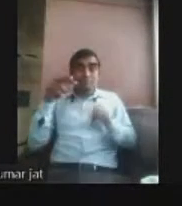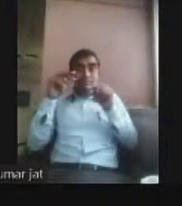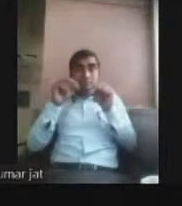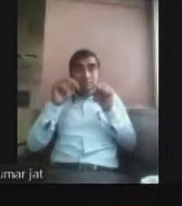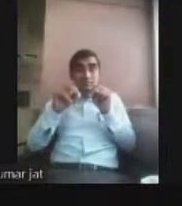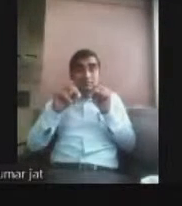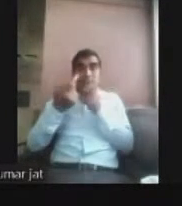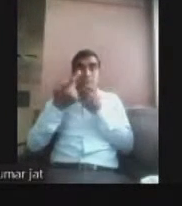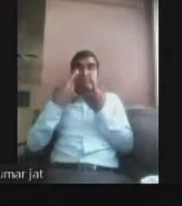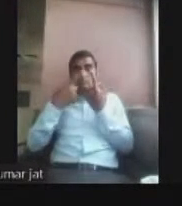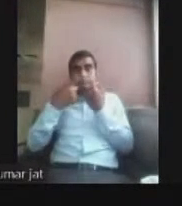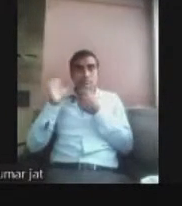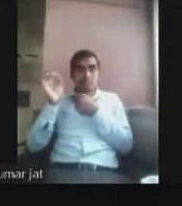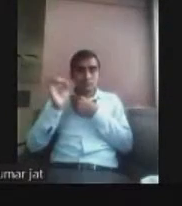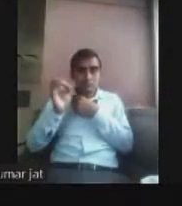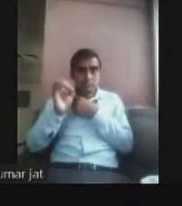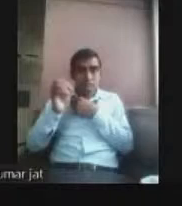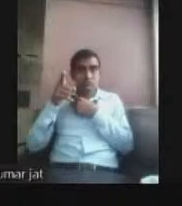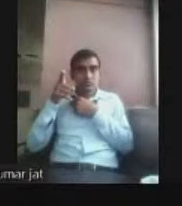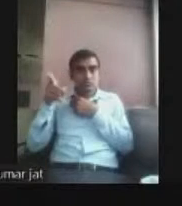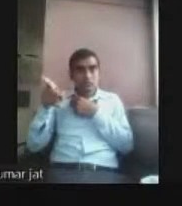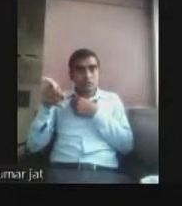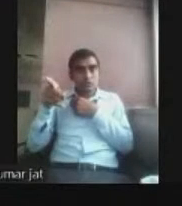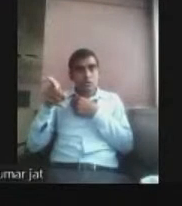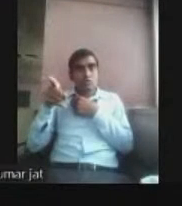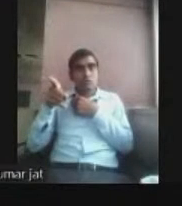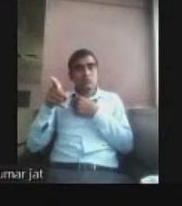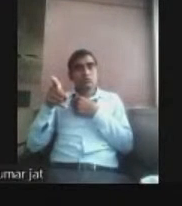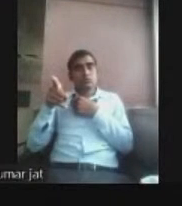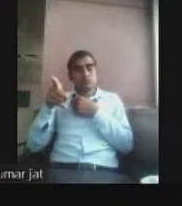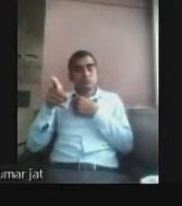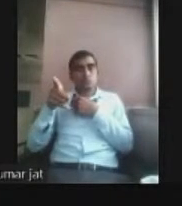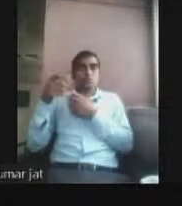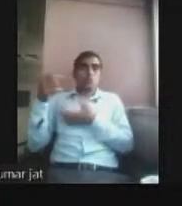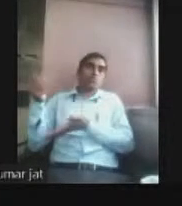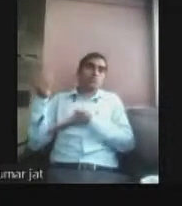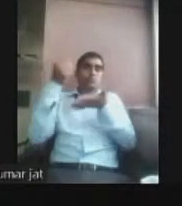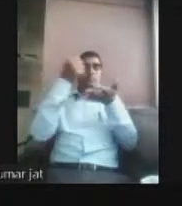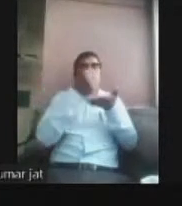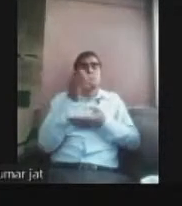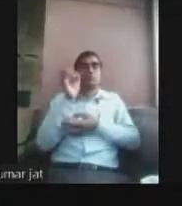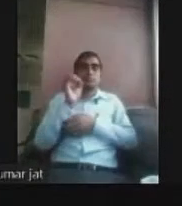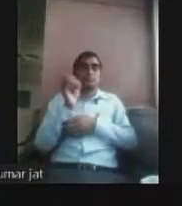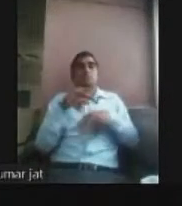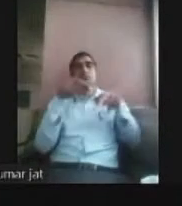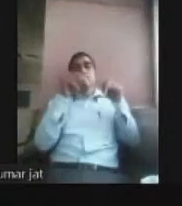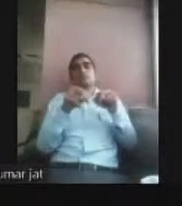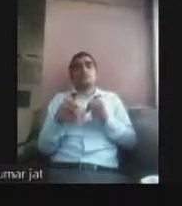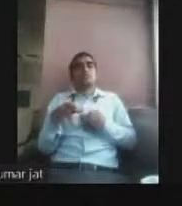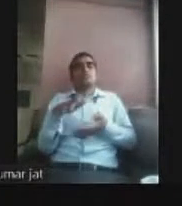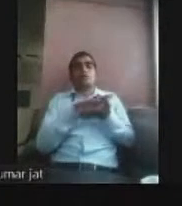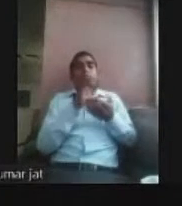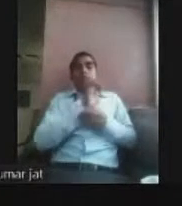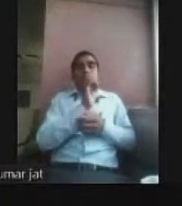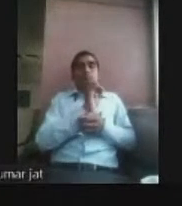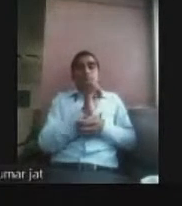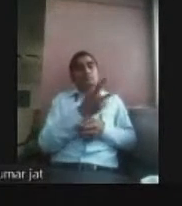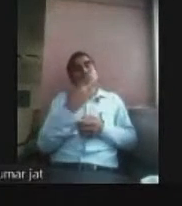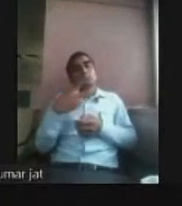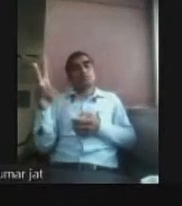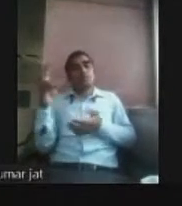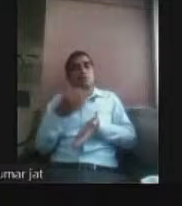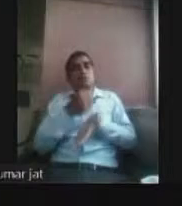and have we've not been analyzed, and hence the budgeting becomes incremental budgeting and is not the best